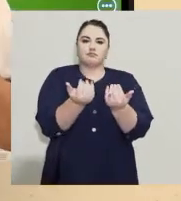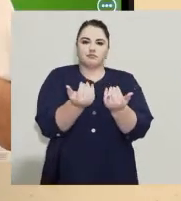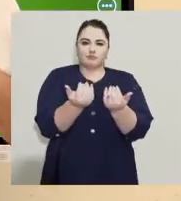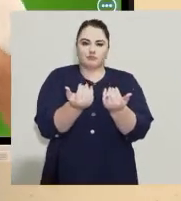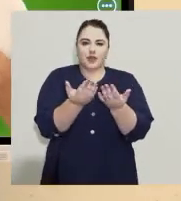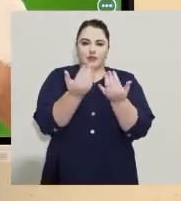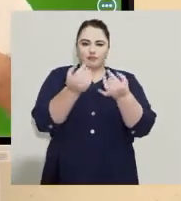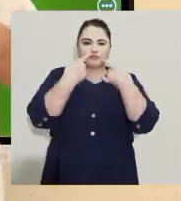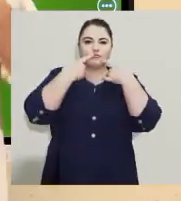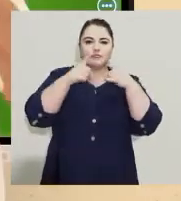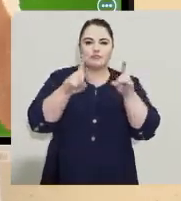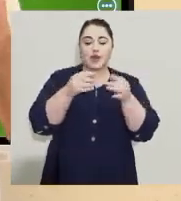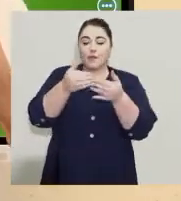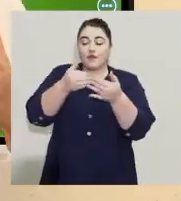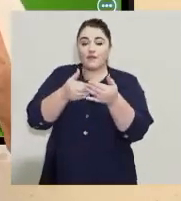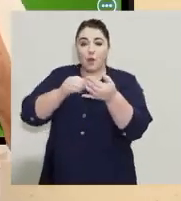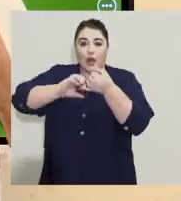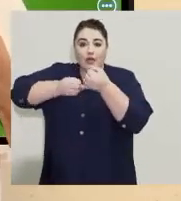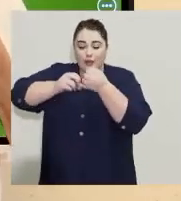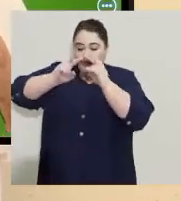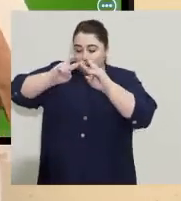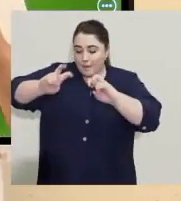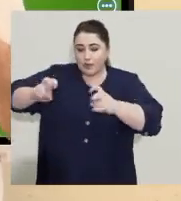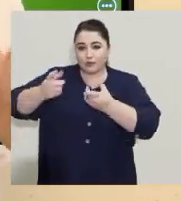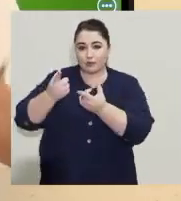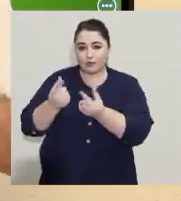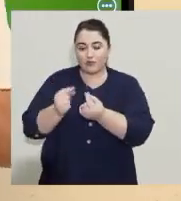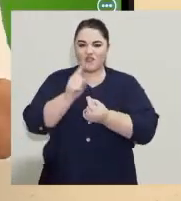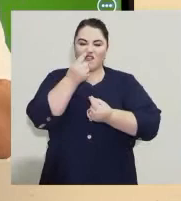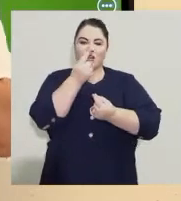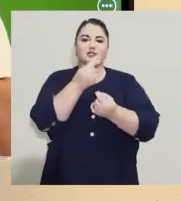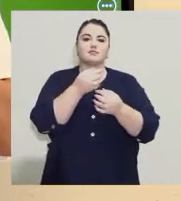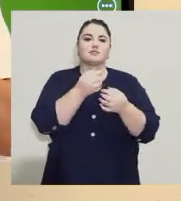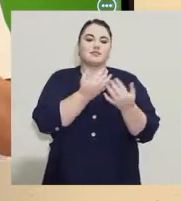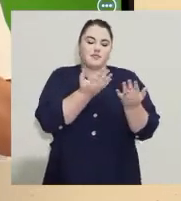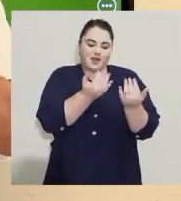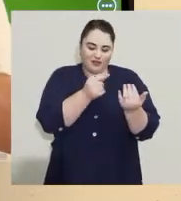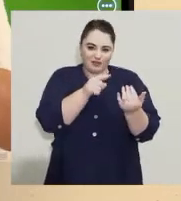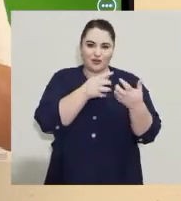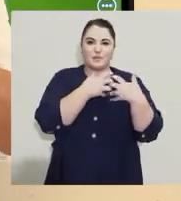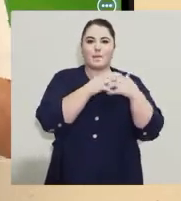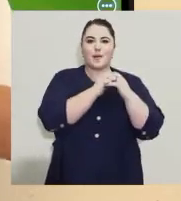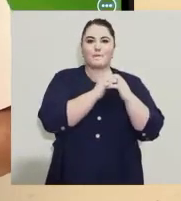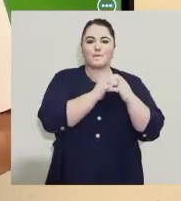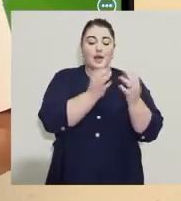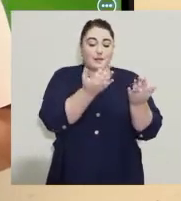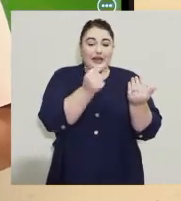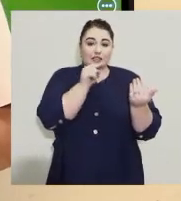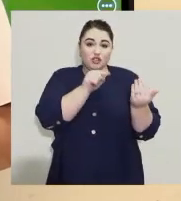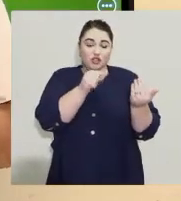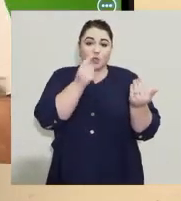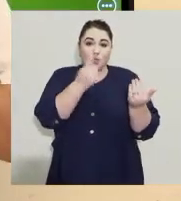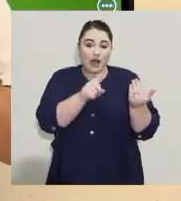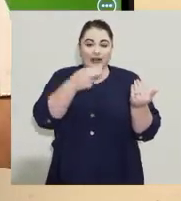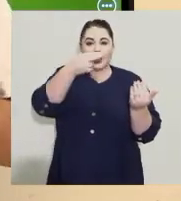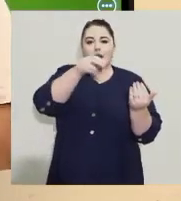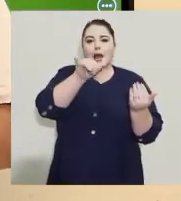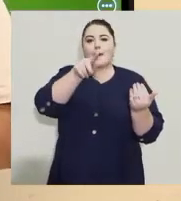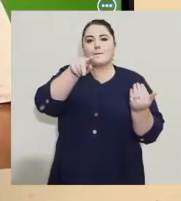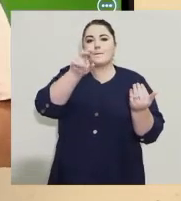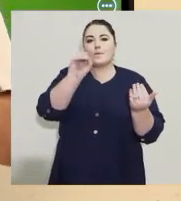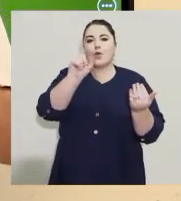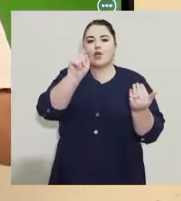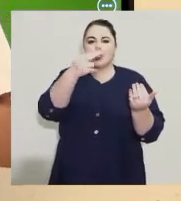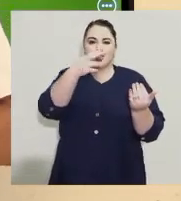he would actually make a prediction. So before setting up the experiment, He would make a prediction. Now, that